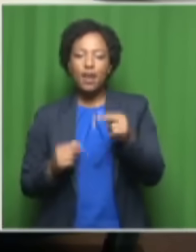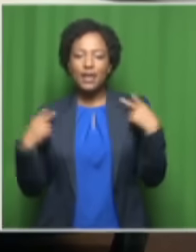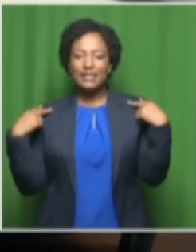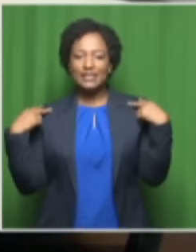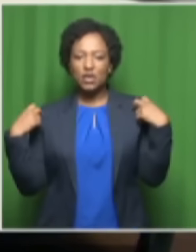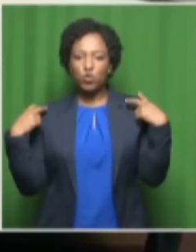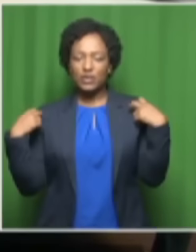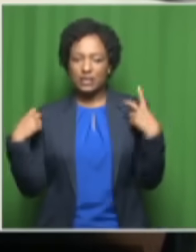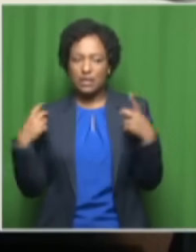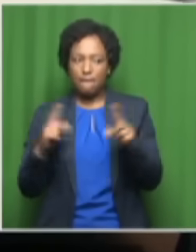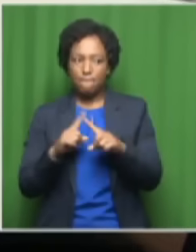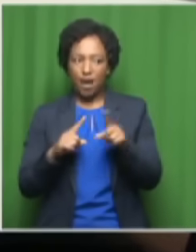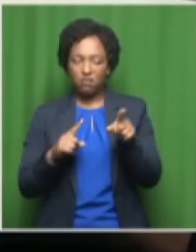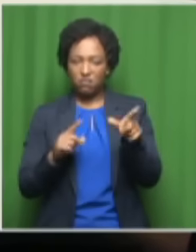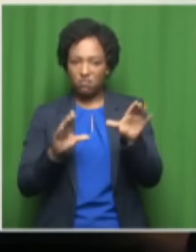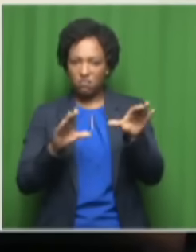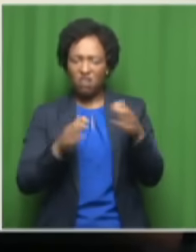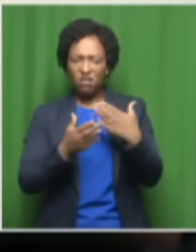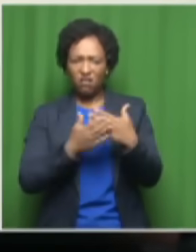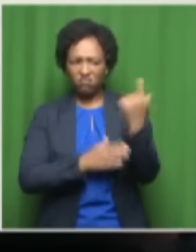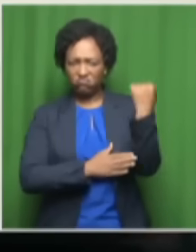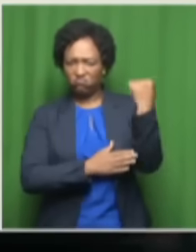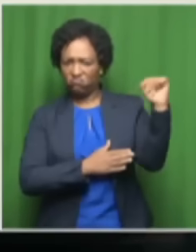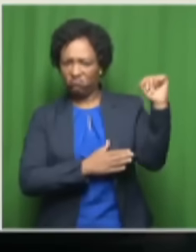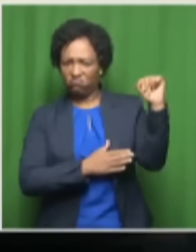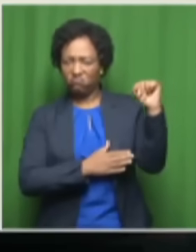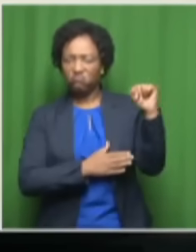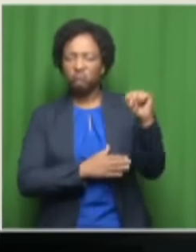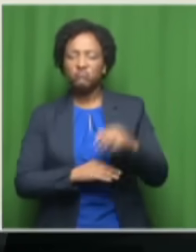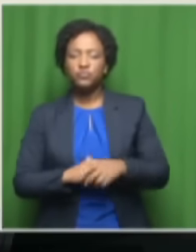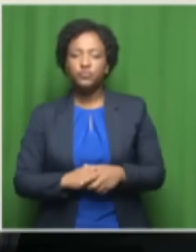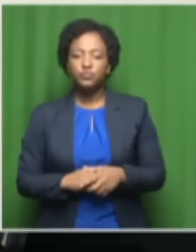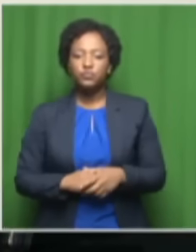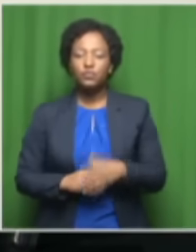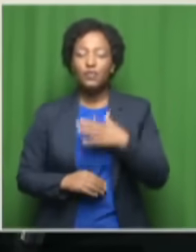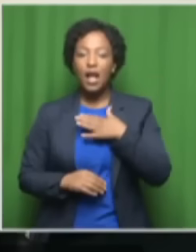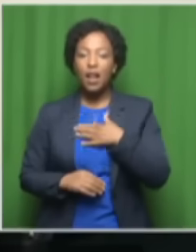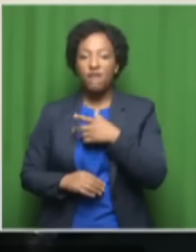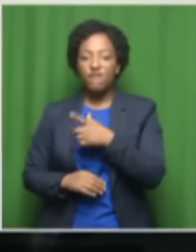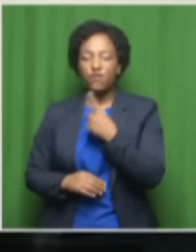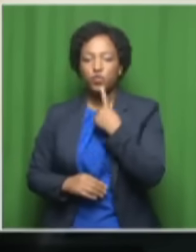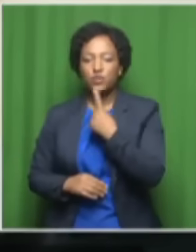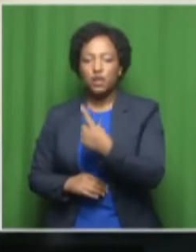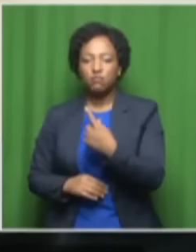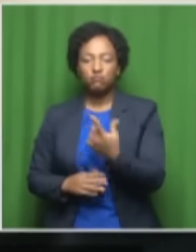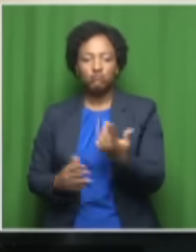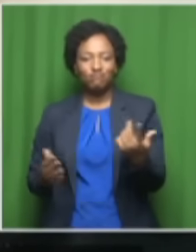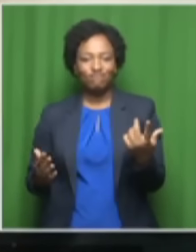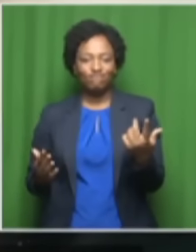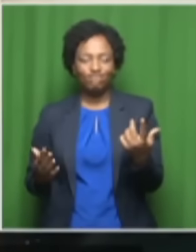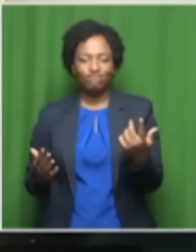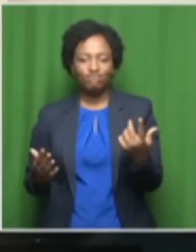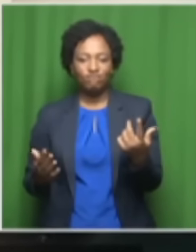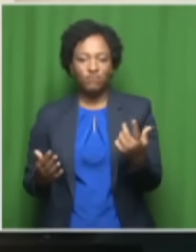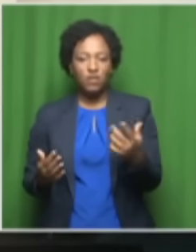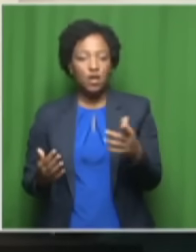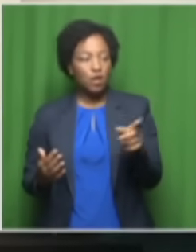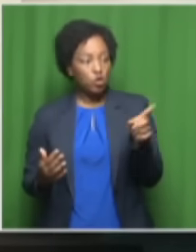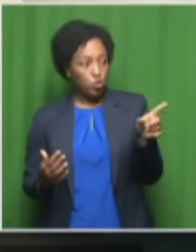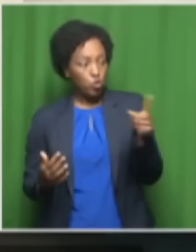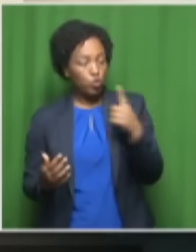veto. That's a reality. I like the way you put it. You said they don't have, and I'm putting words in your